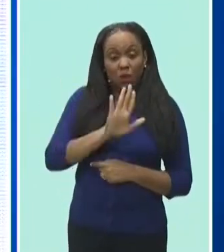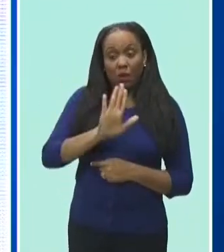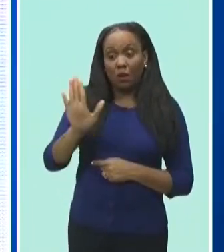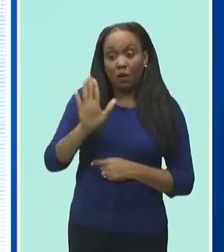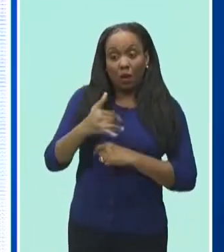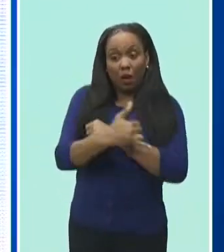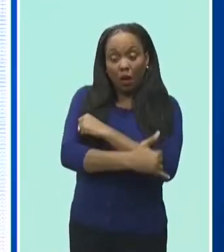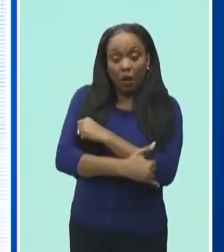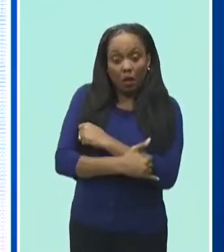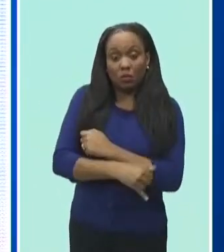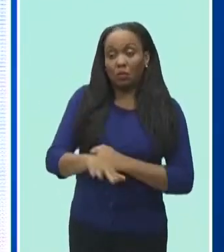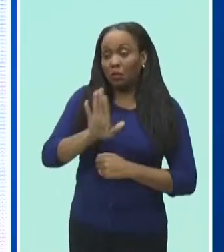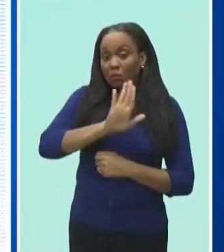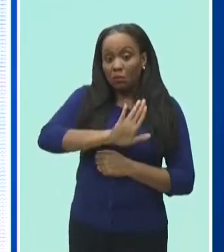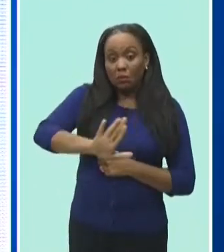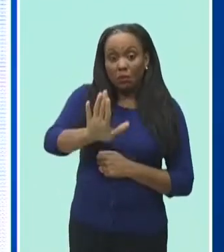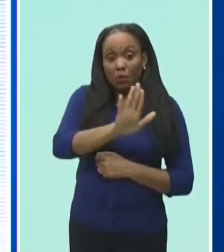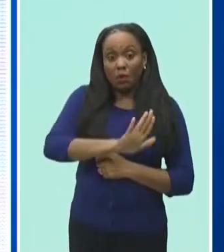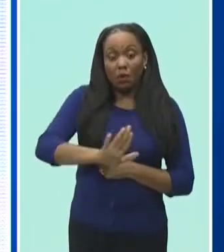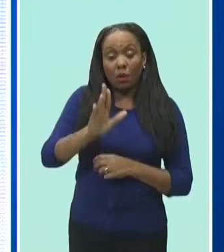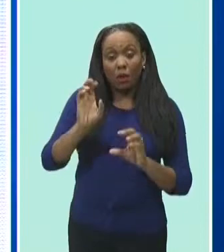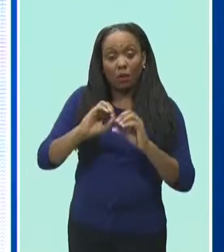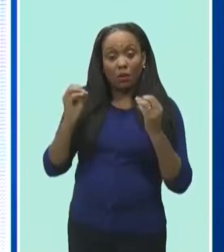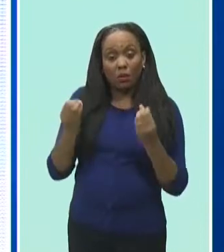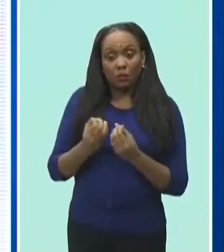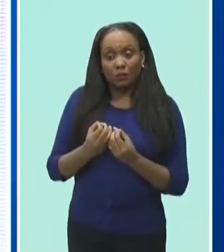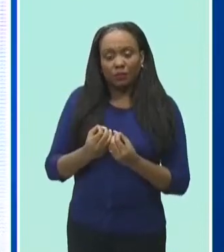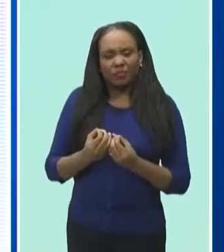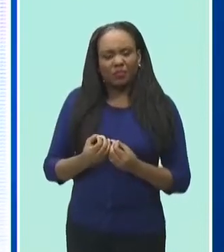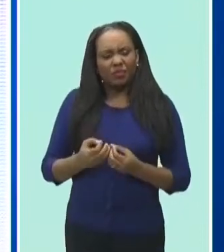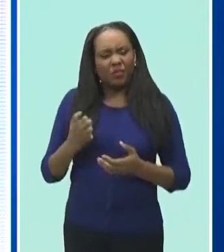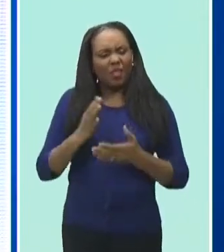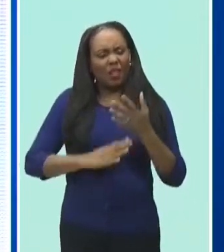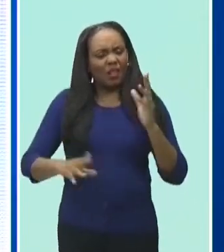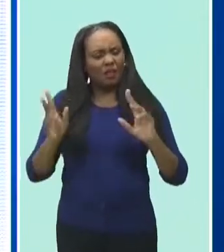the continued belief that countries can be